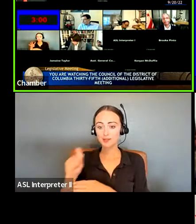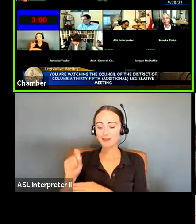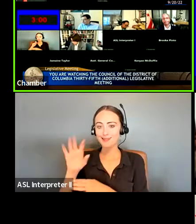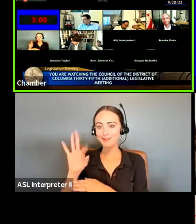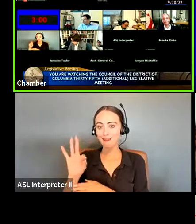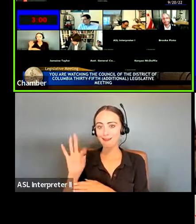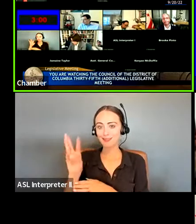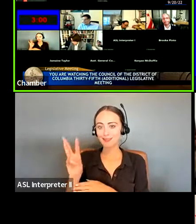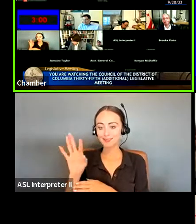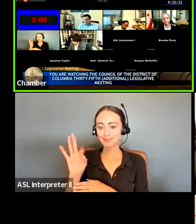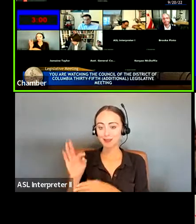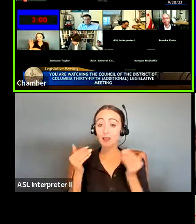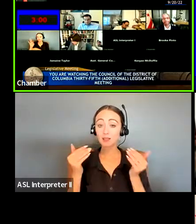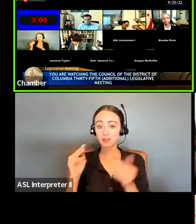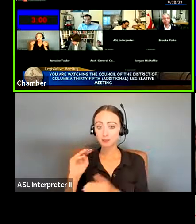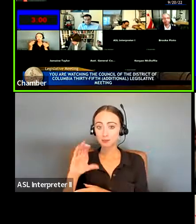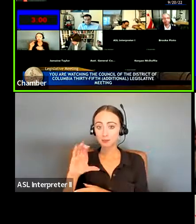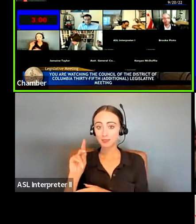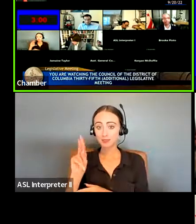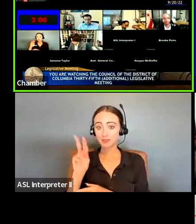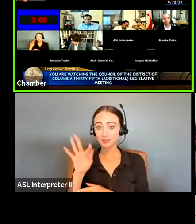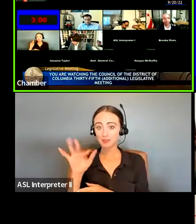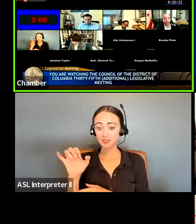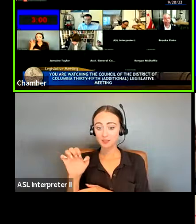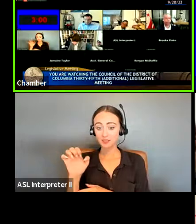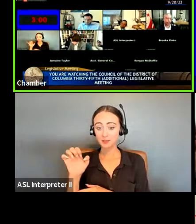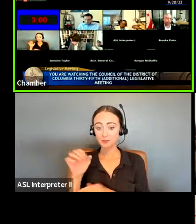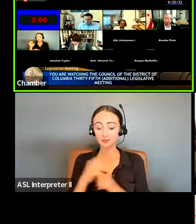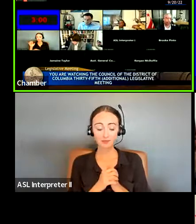24-969. Councilmember McDuffie.